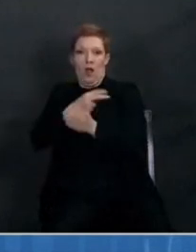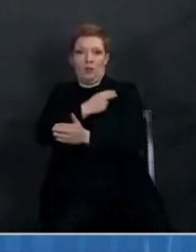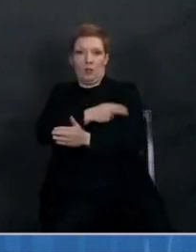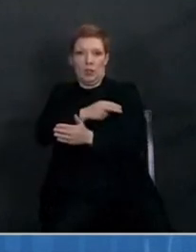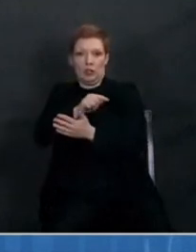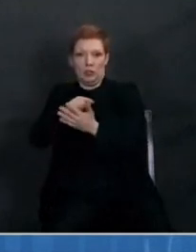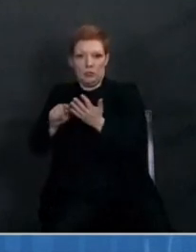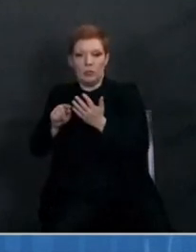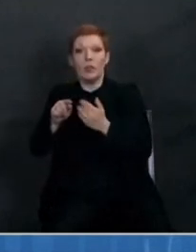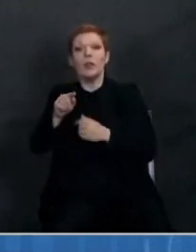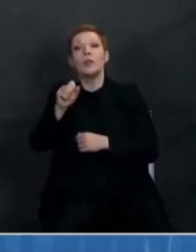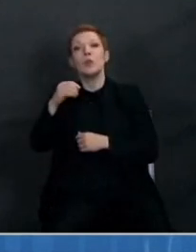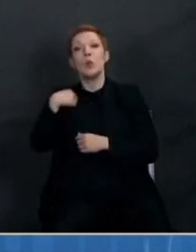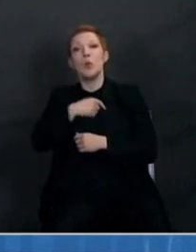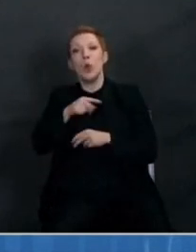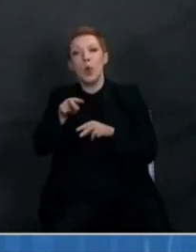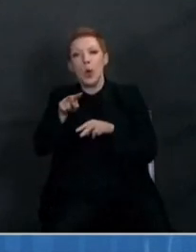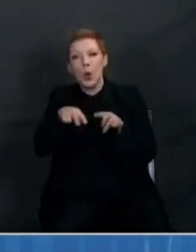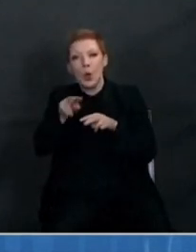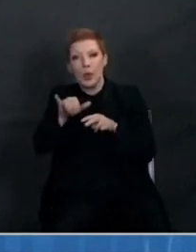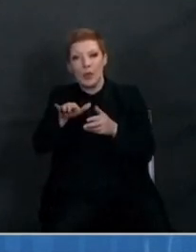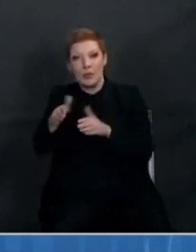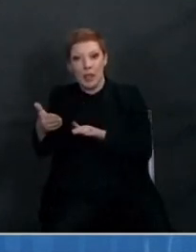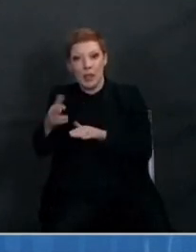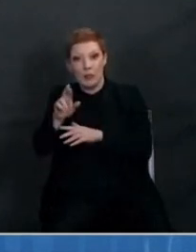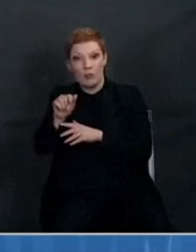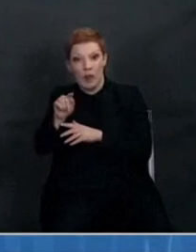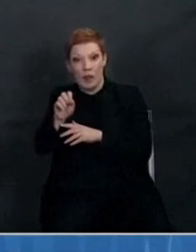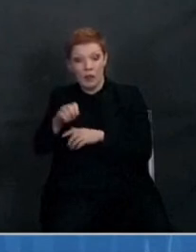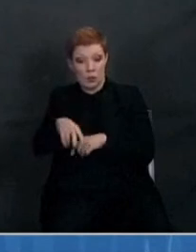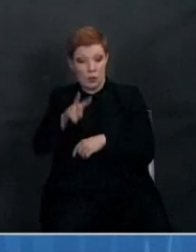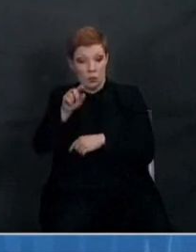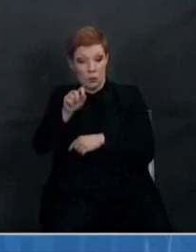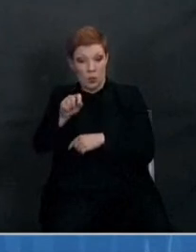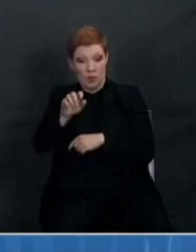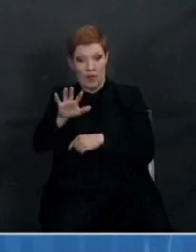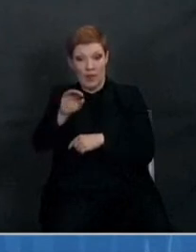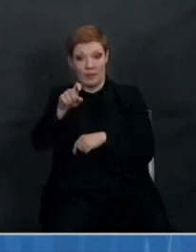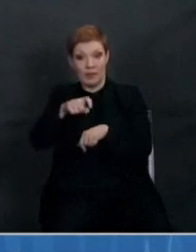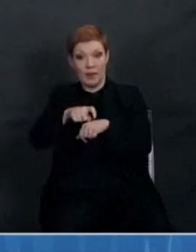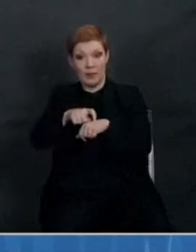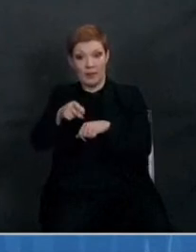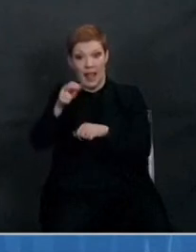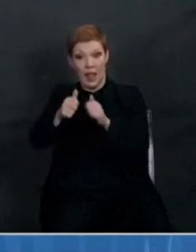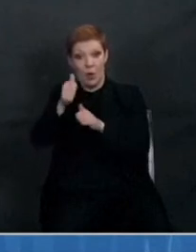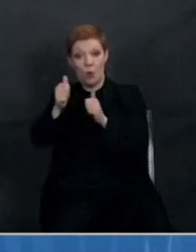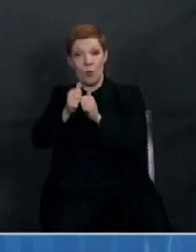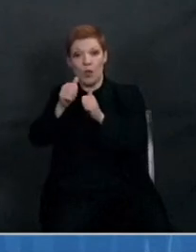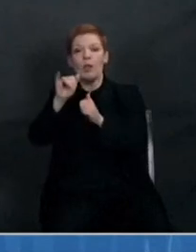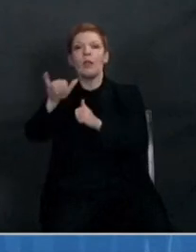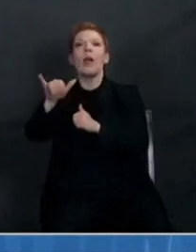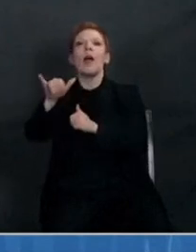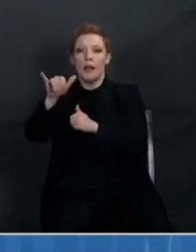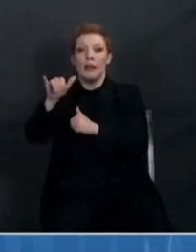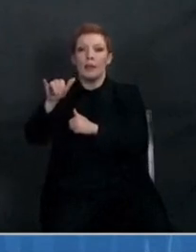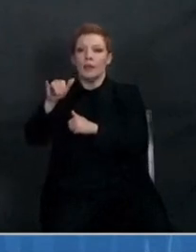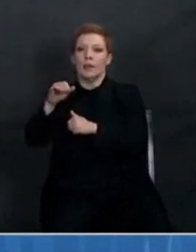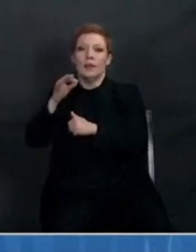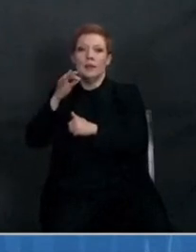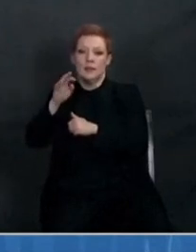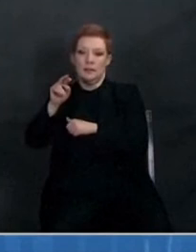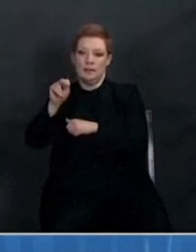So similarly, when we look at death rates, 2.5 times higher among American Indian or Alaska Native persons,